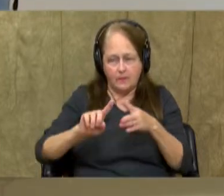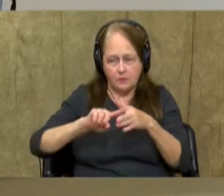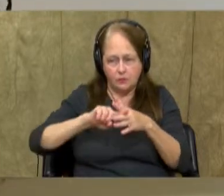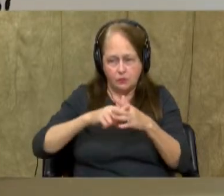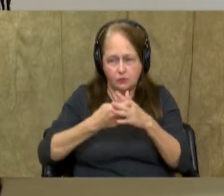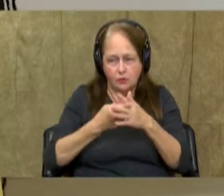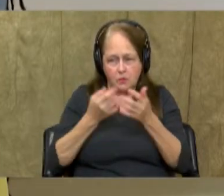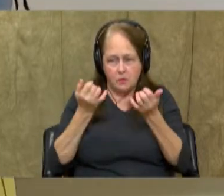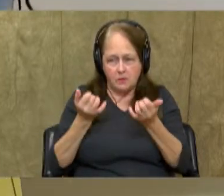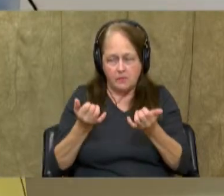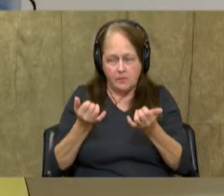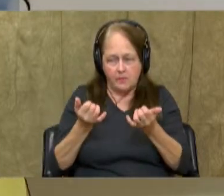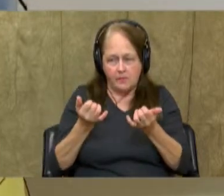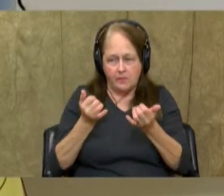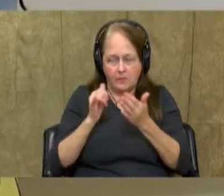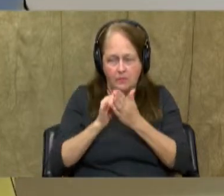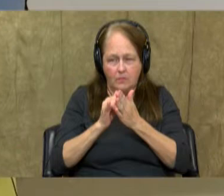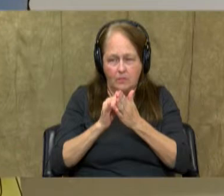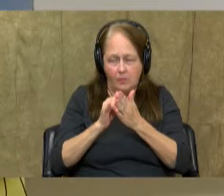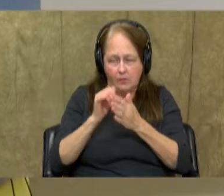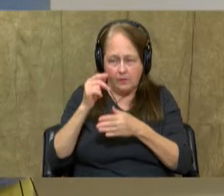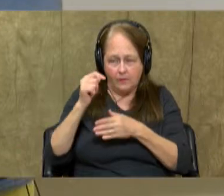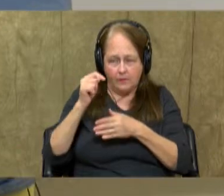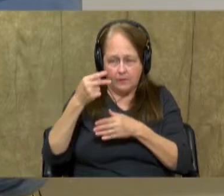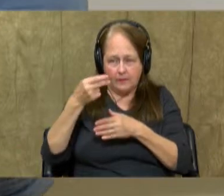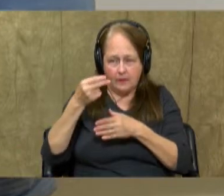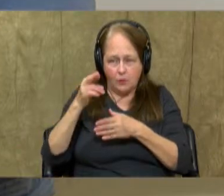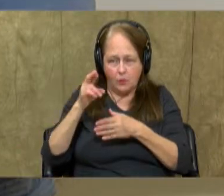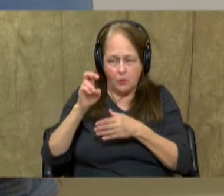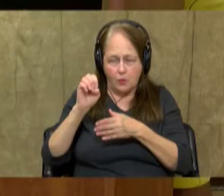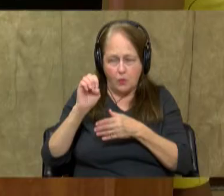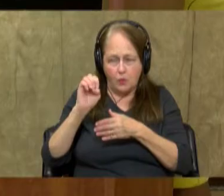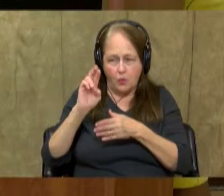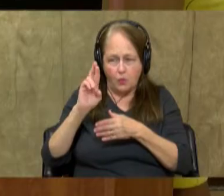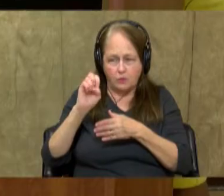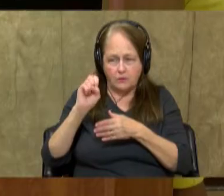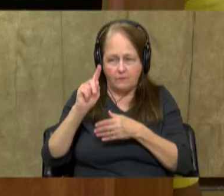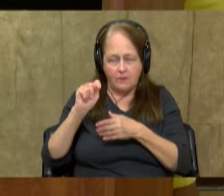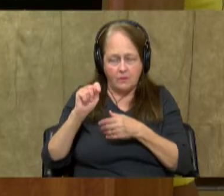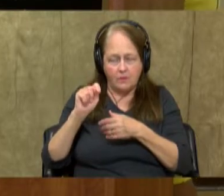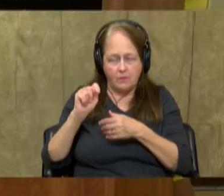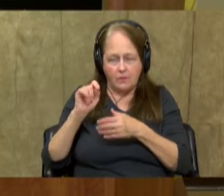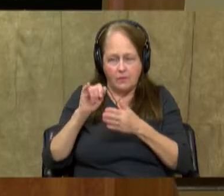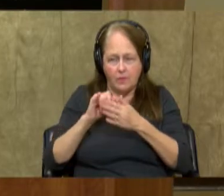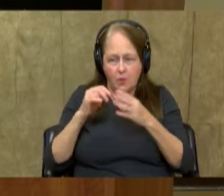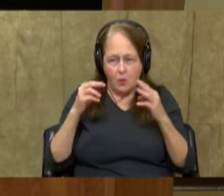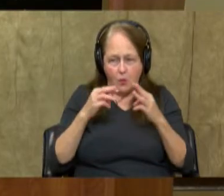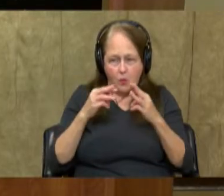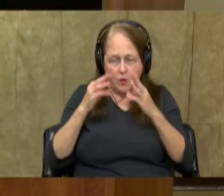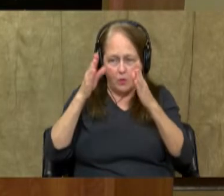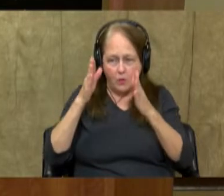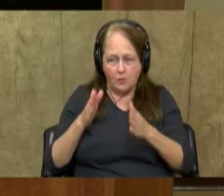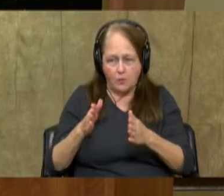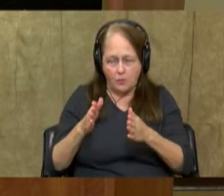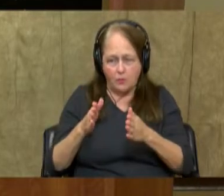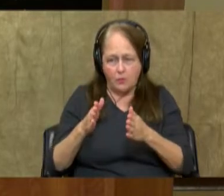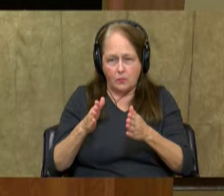started. So this excerpt is from Theodore Roosevelt, A Wilderness Warrior, by Jonas